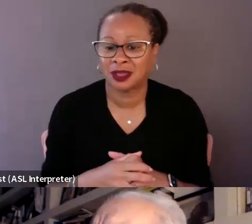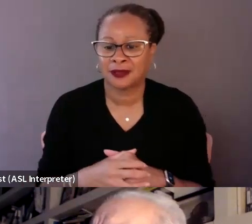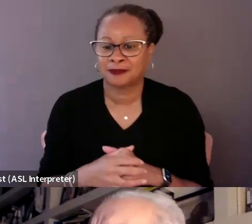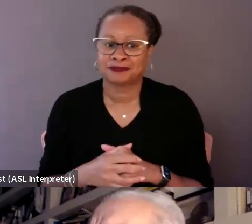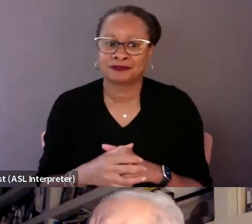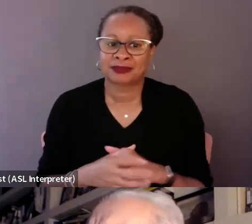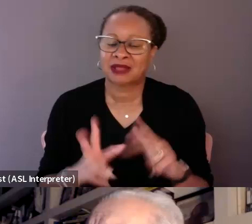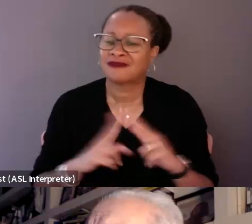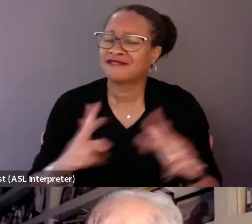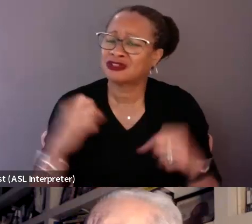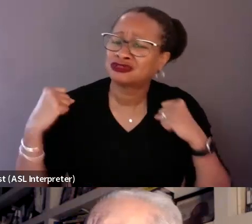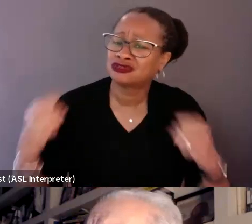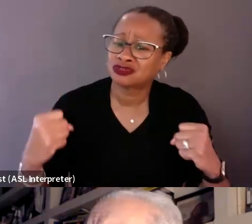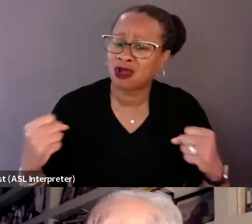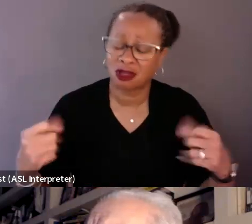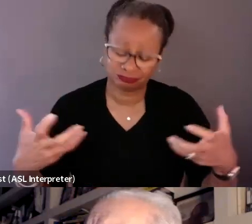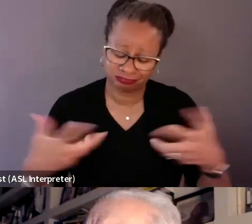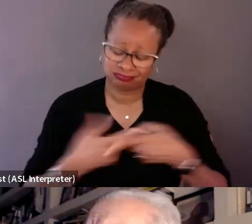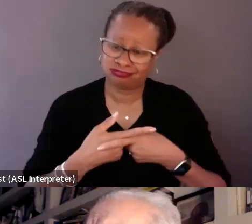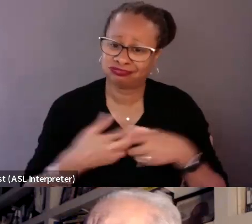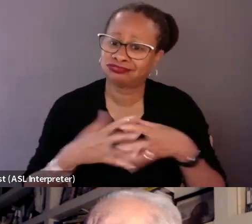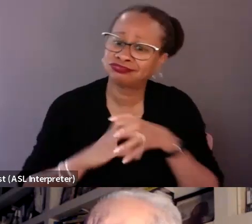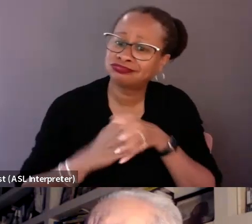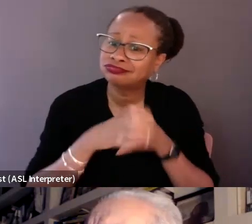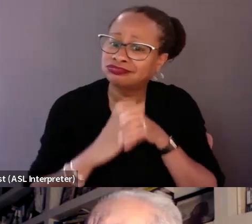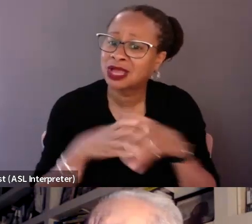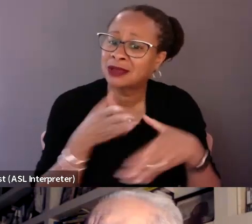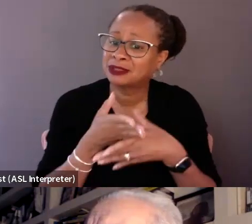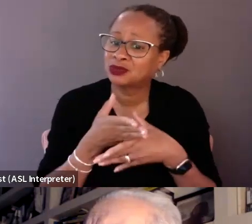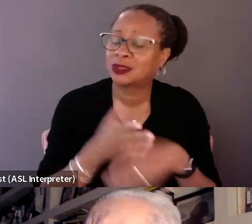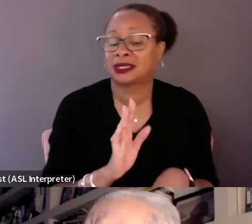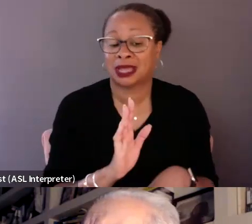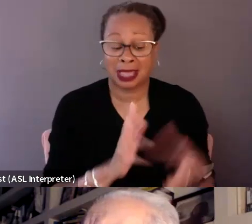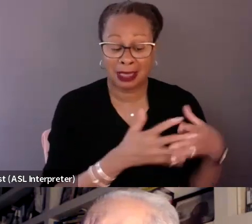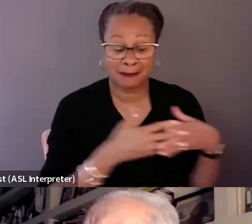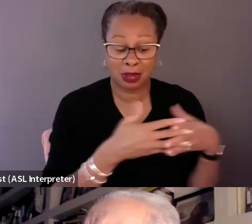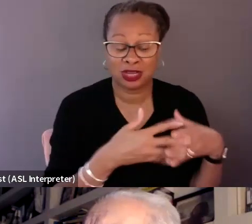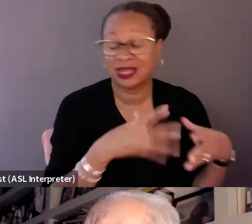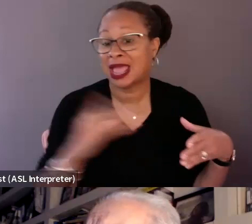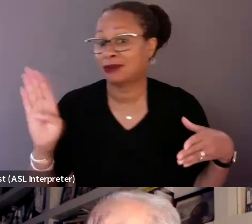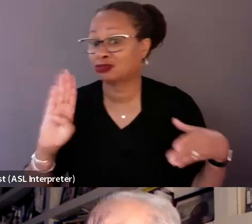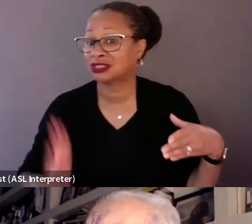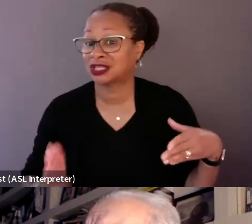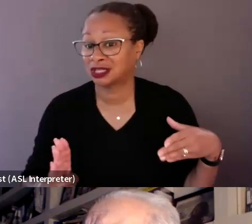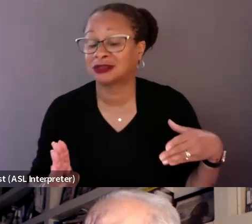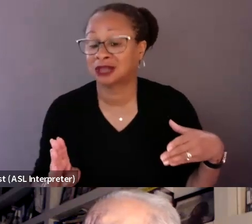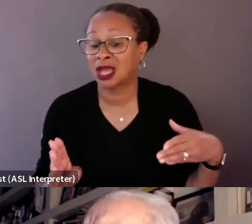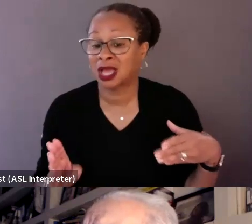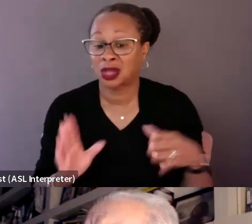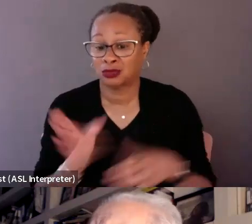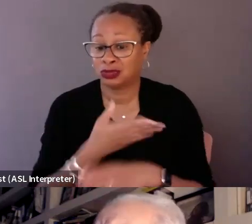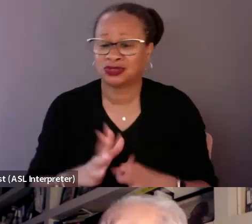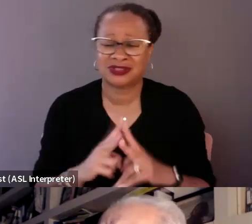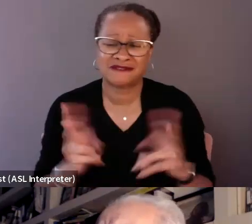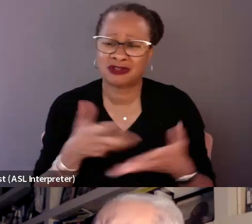very strong interrelation between American and Brazilian musicians. It was a very rich